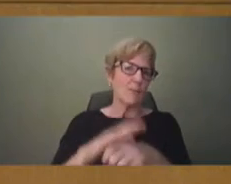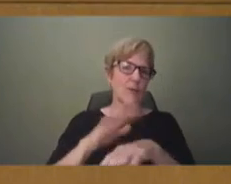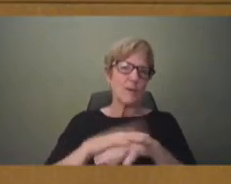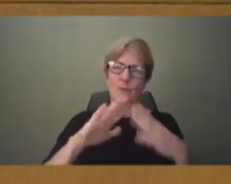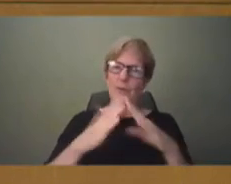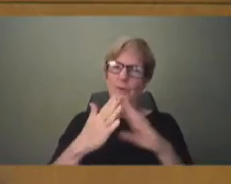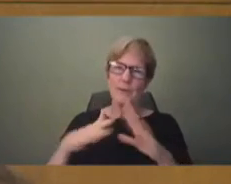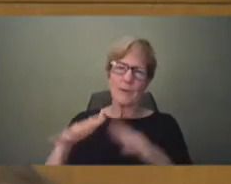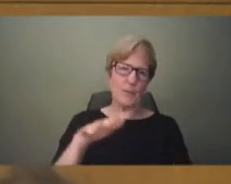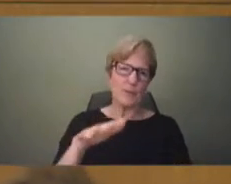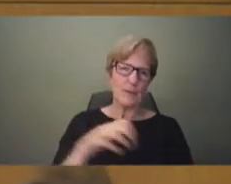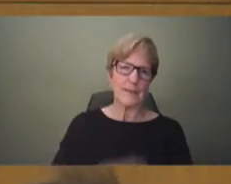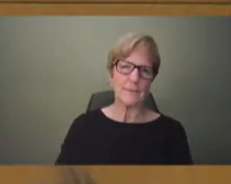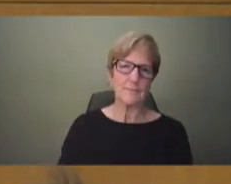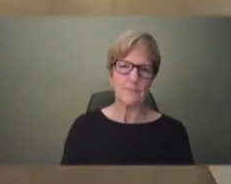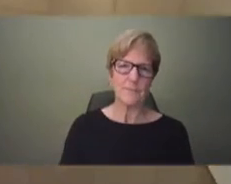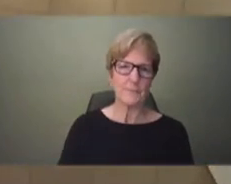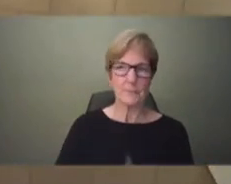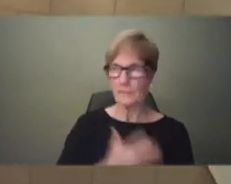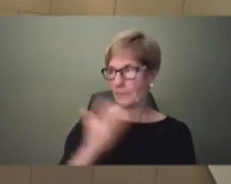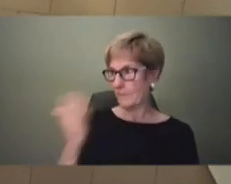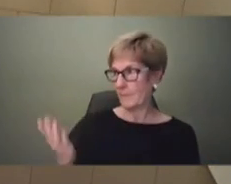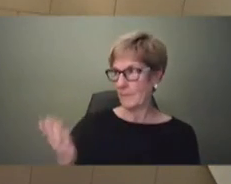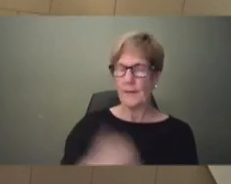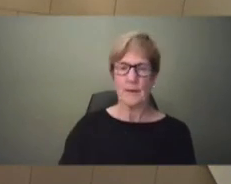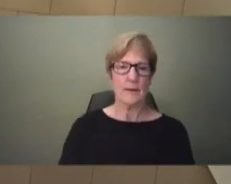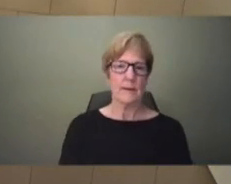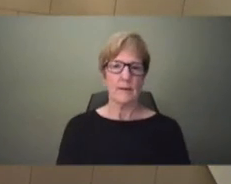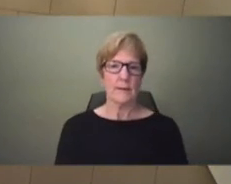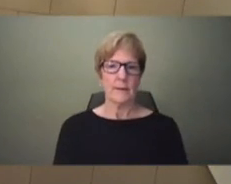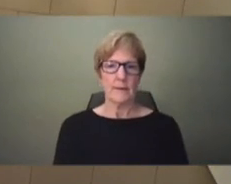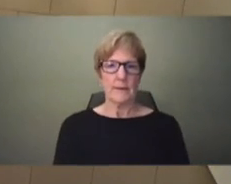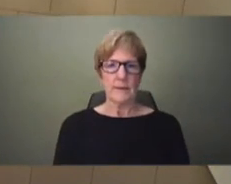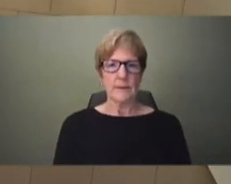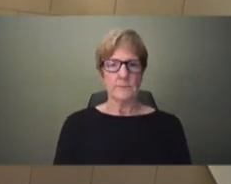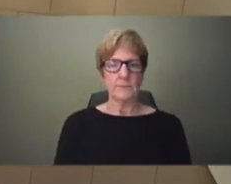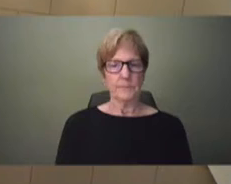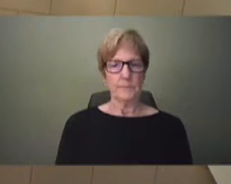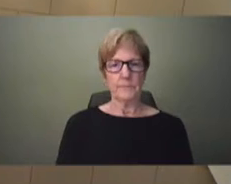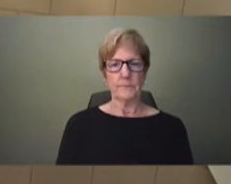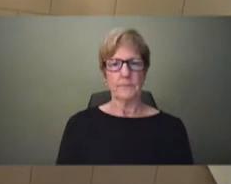community I'll turn it over to Mr Pickin